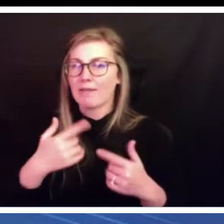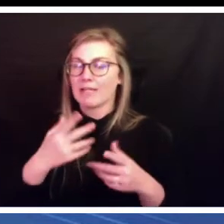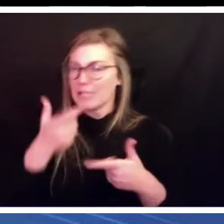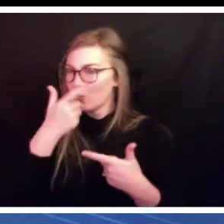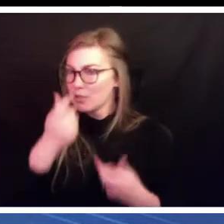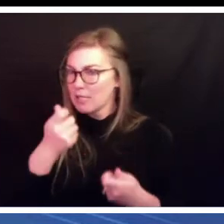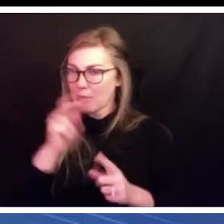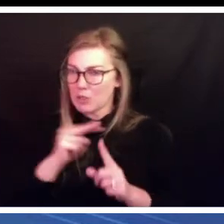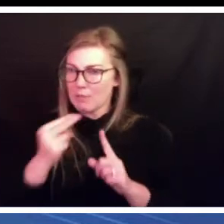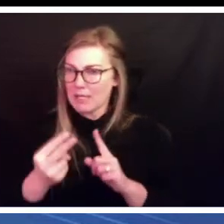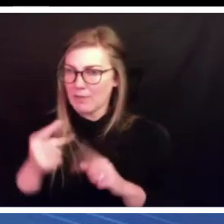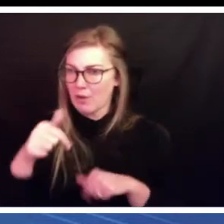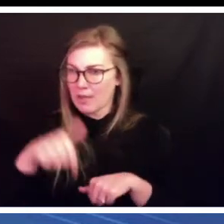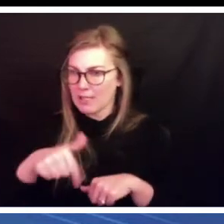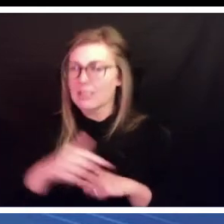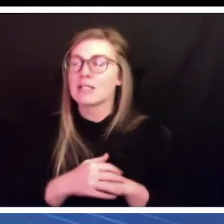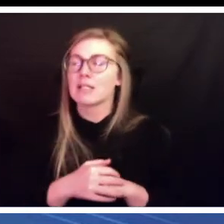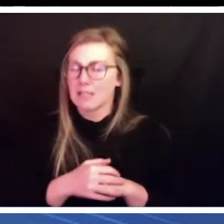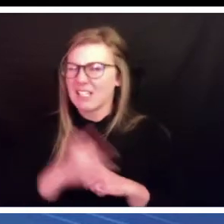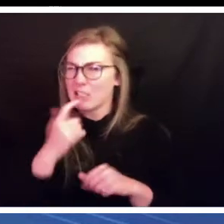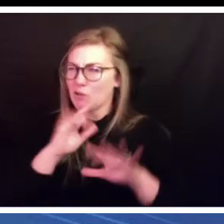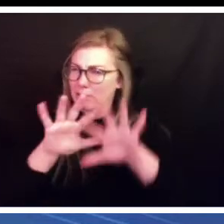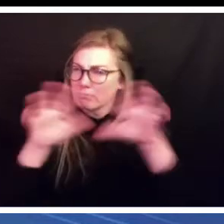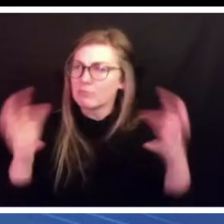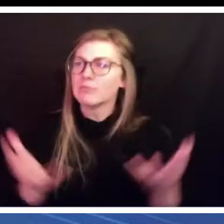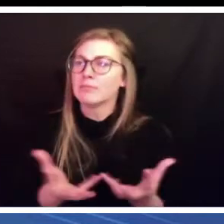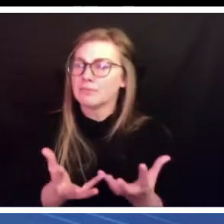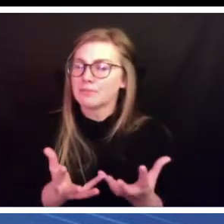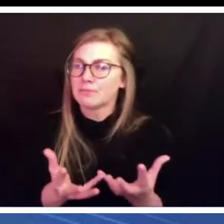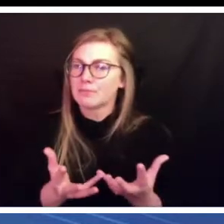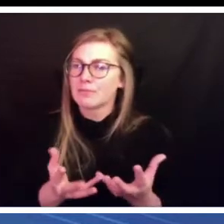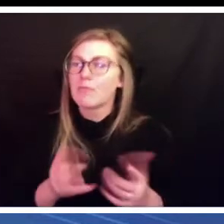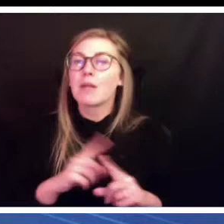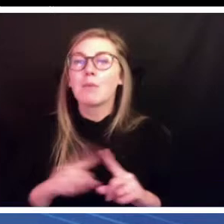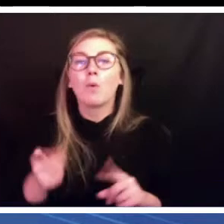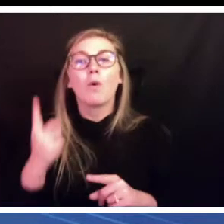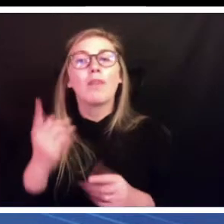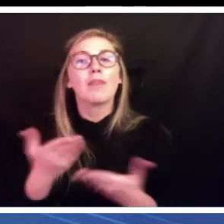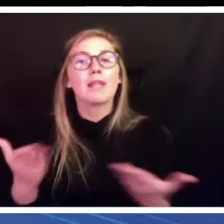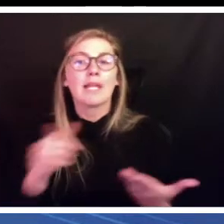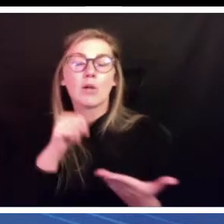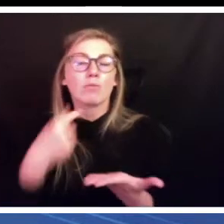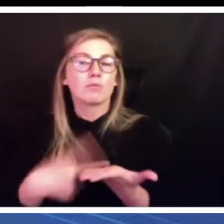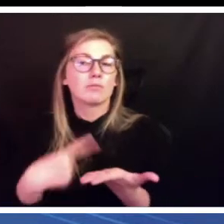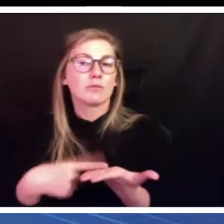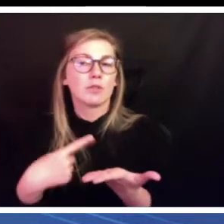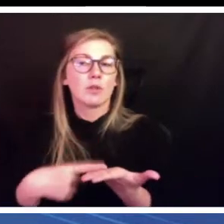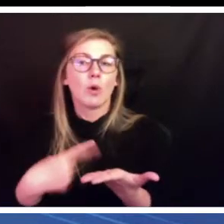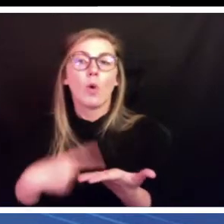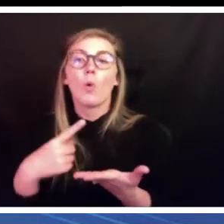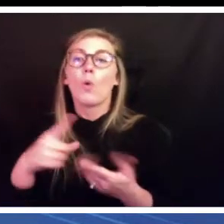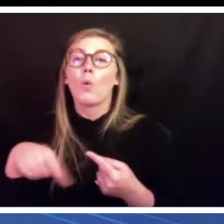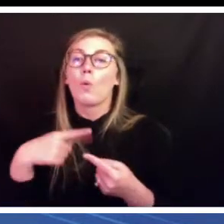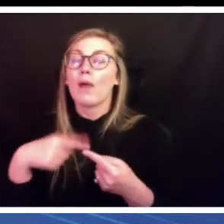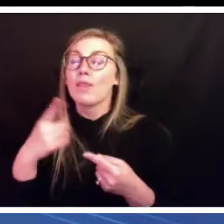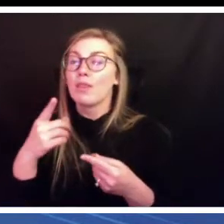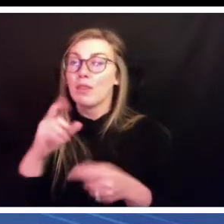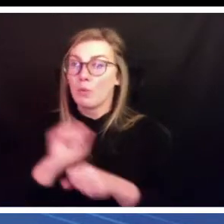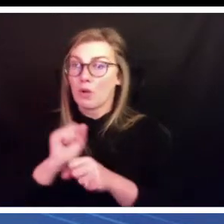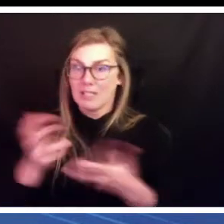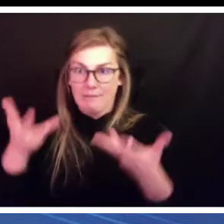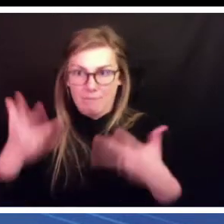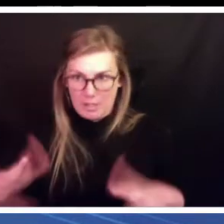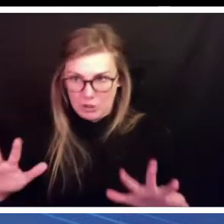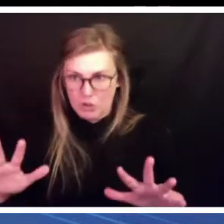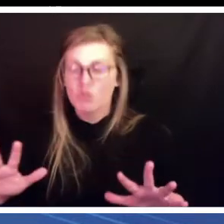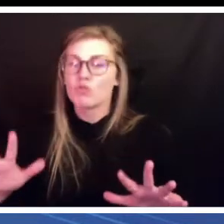there is also when you go when this work is done and they're mixing the audio description into the actual media, not the